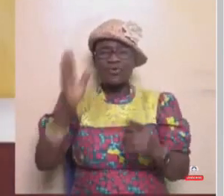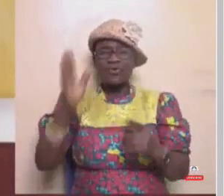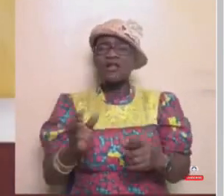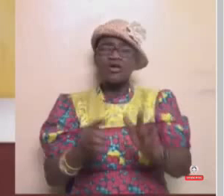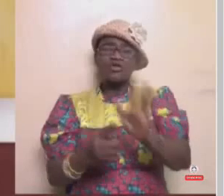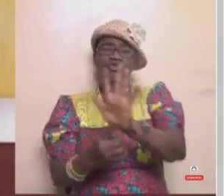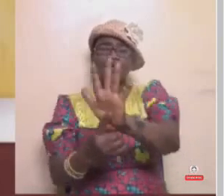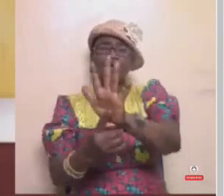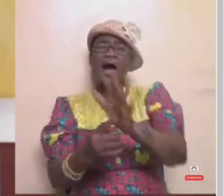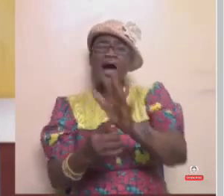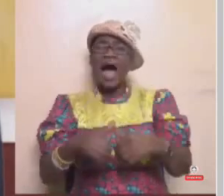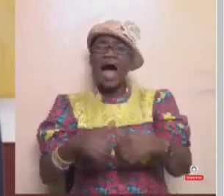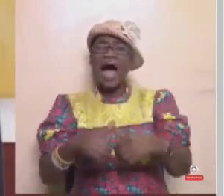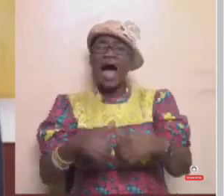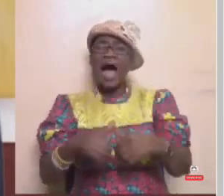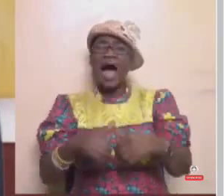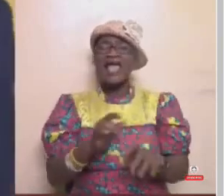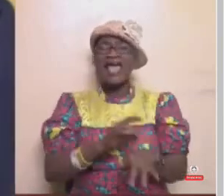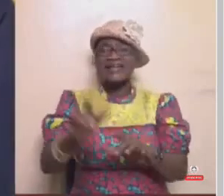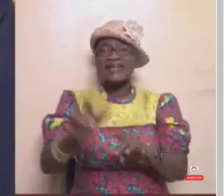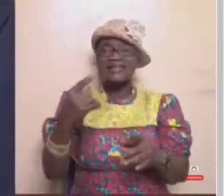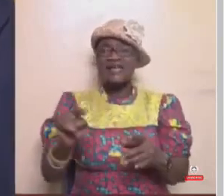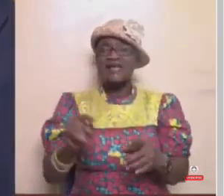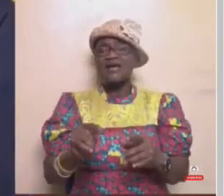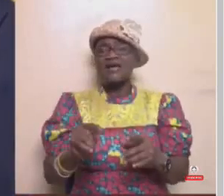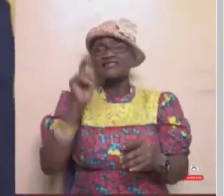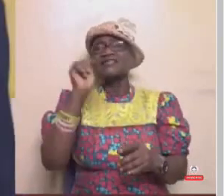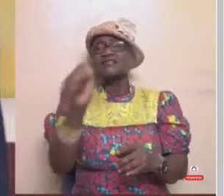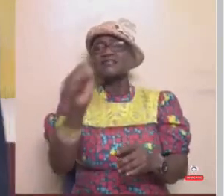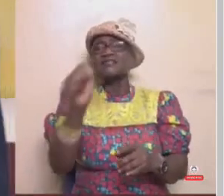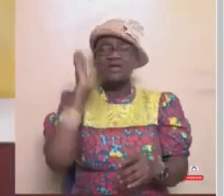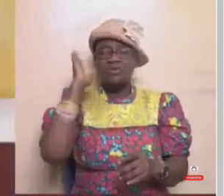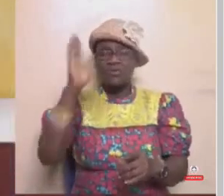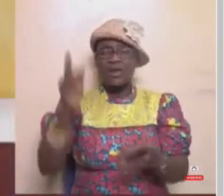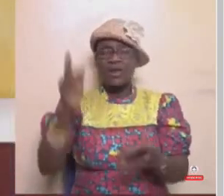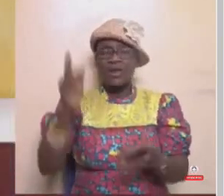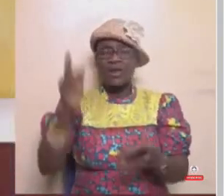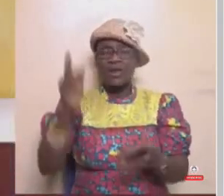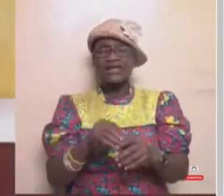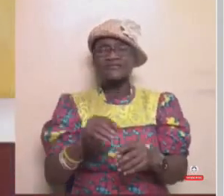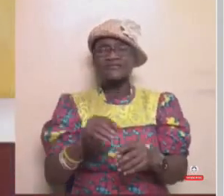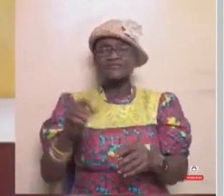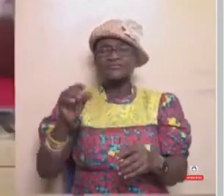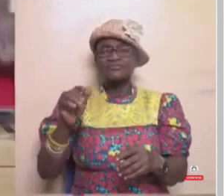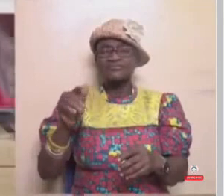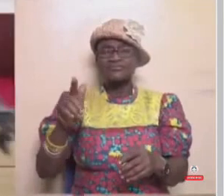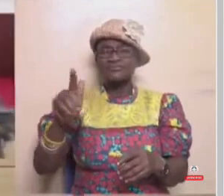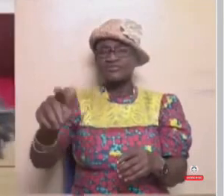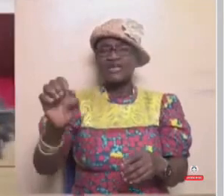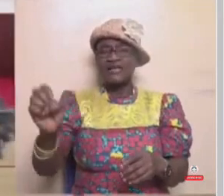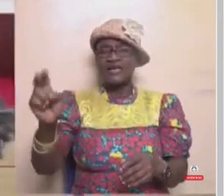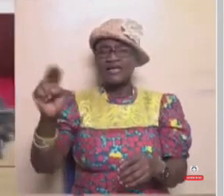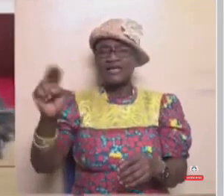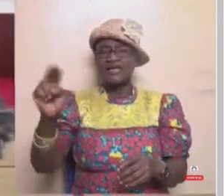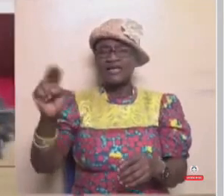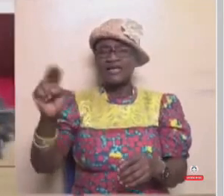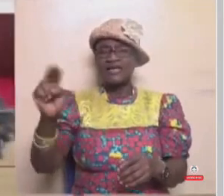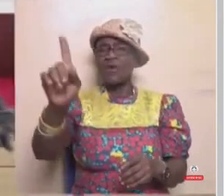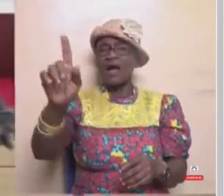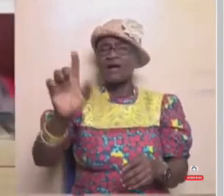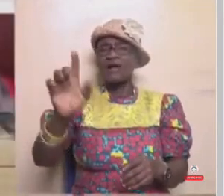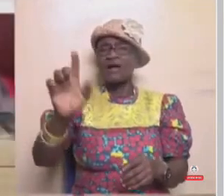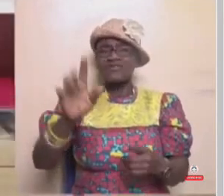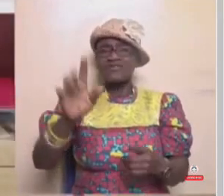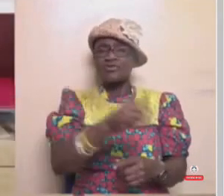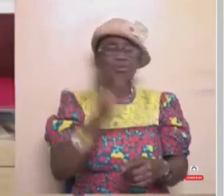come. In Genesis chapter 12, when you begin to read from verse 1 to 5, Genesis 12, 1 to 5,